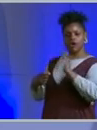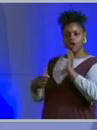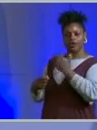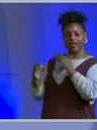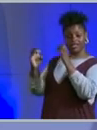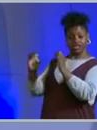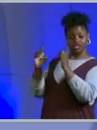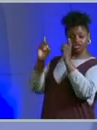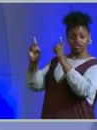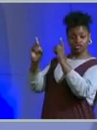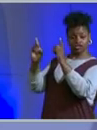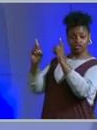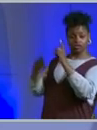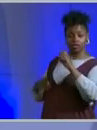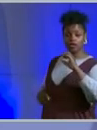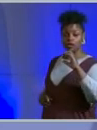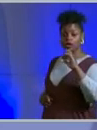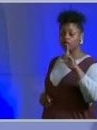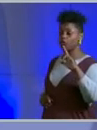know is a good thing.